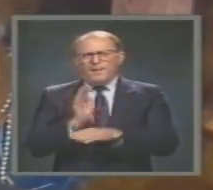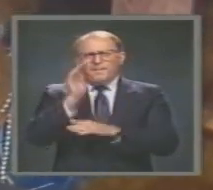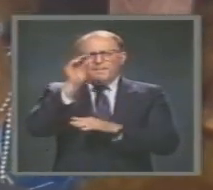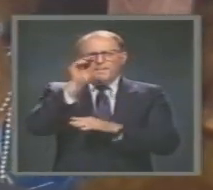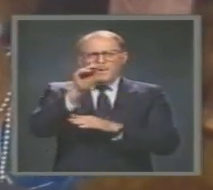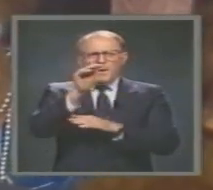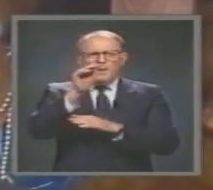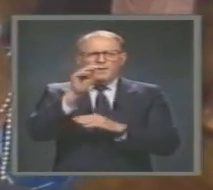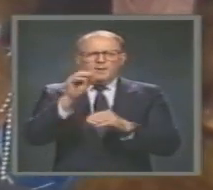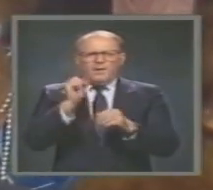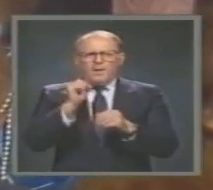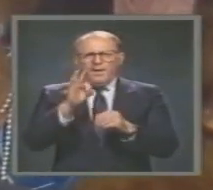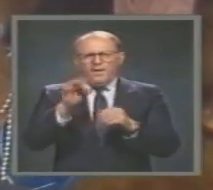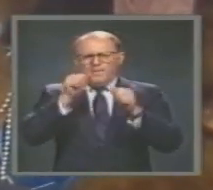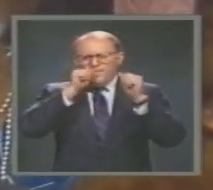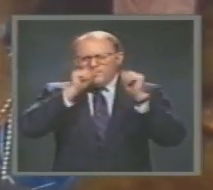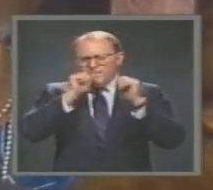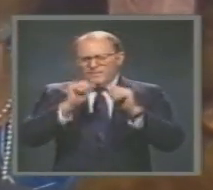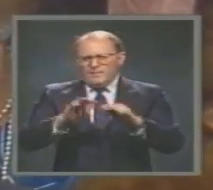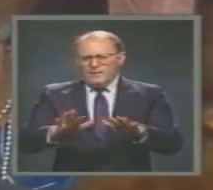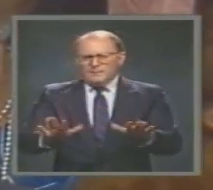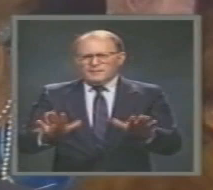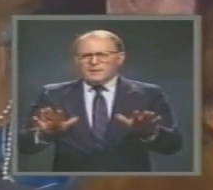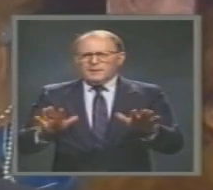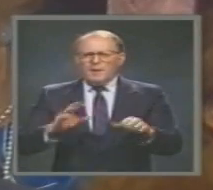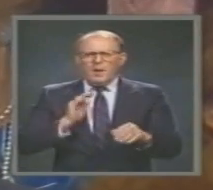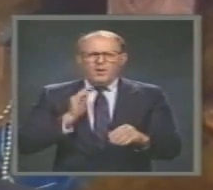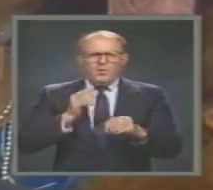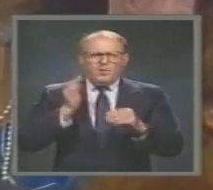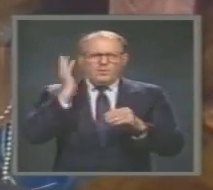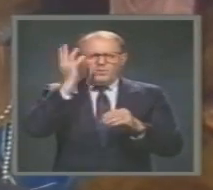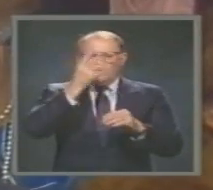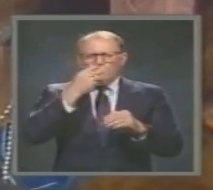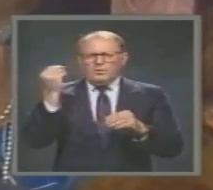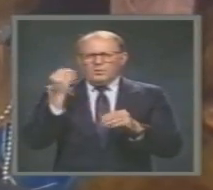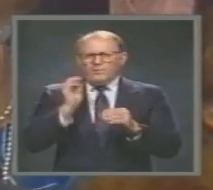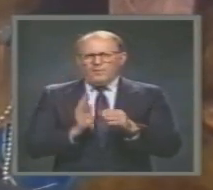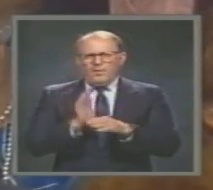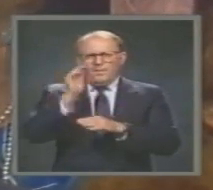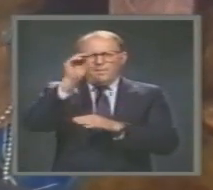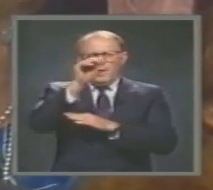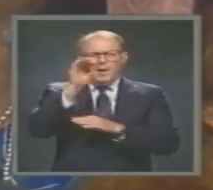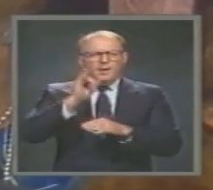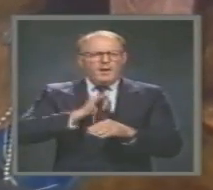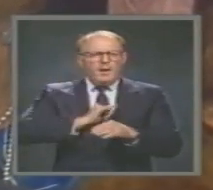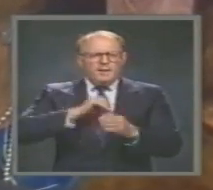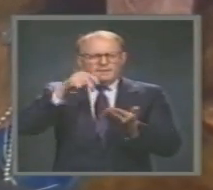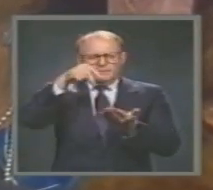Glory.